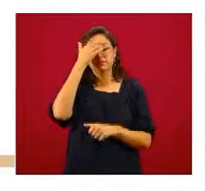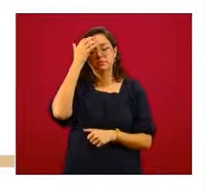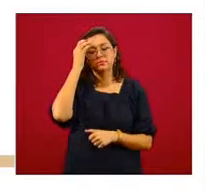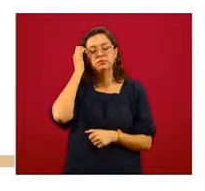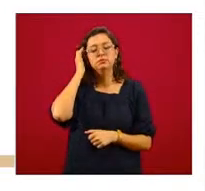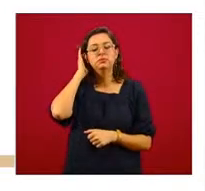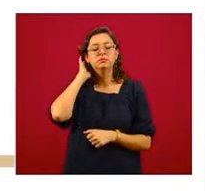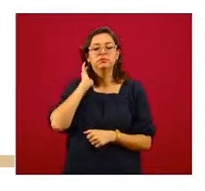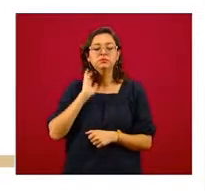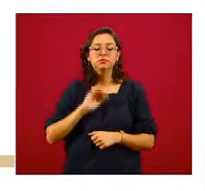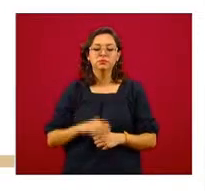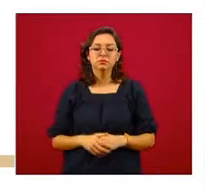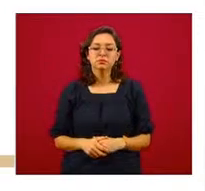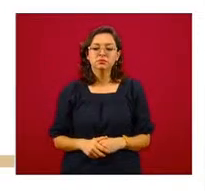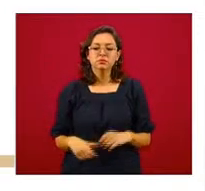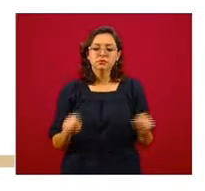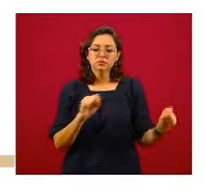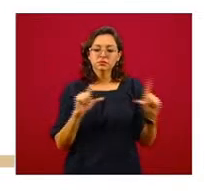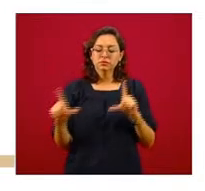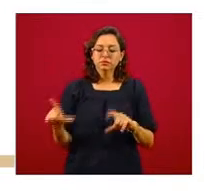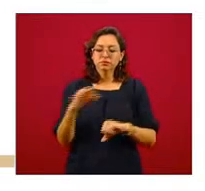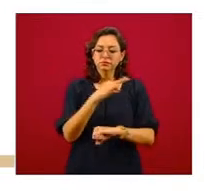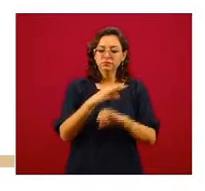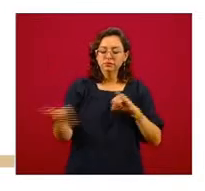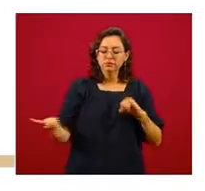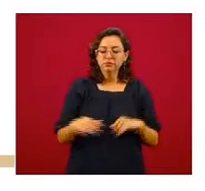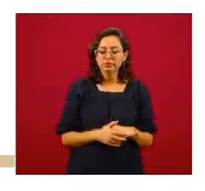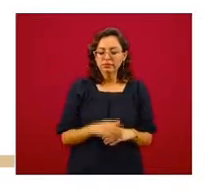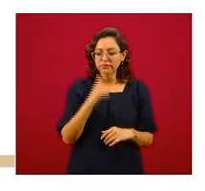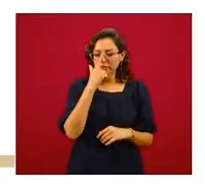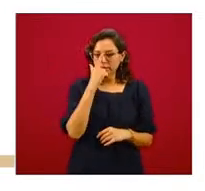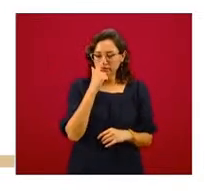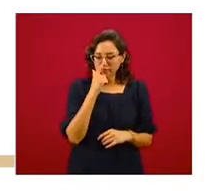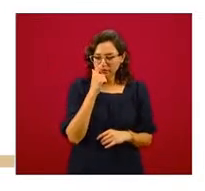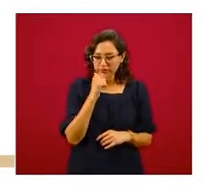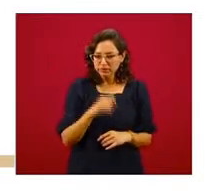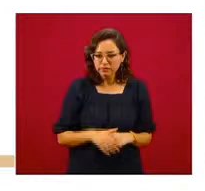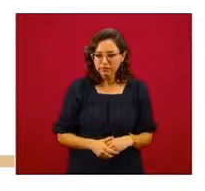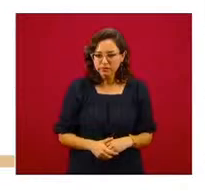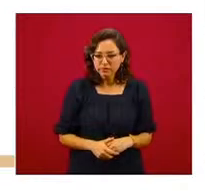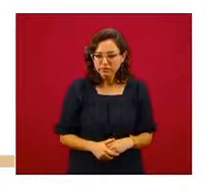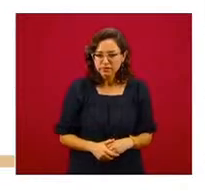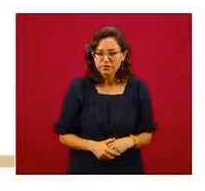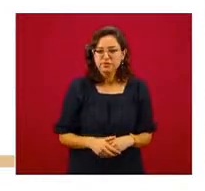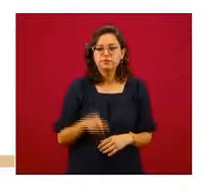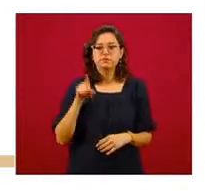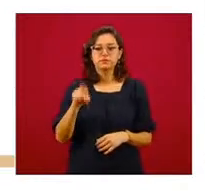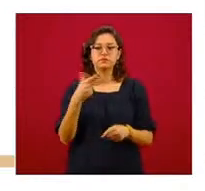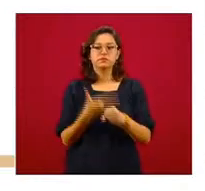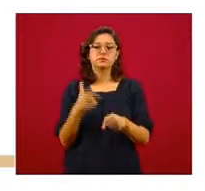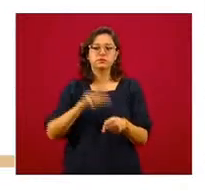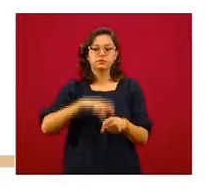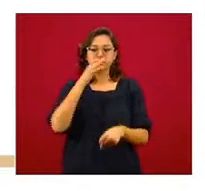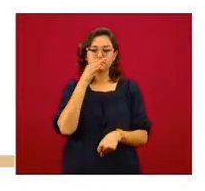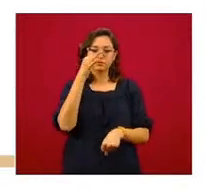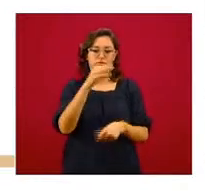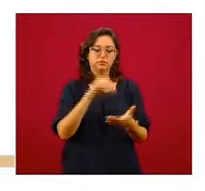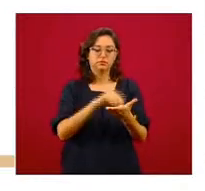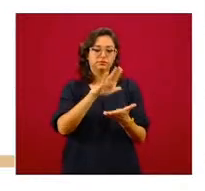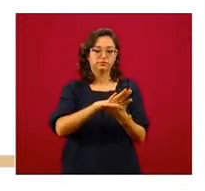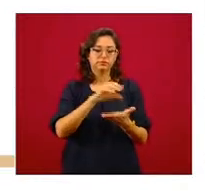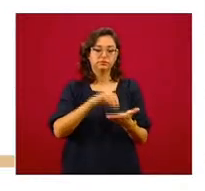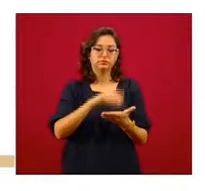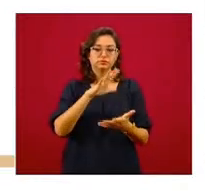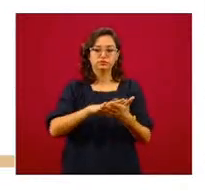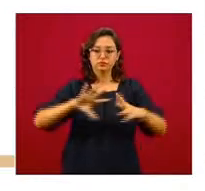have been refurbished and now they have rebuilt for these purposes. These are the notifying or reporting